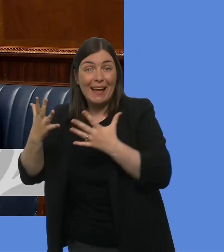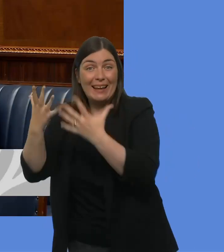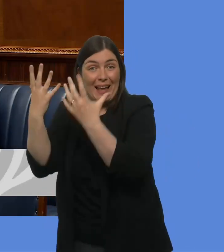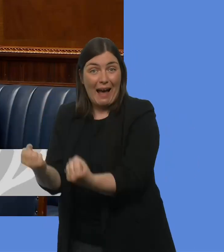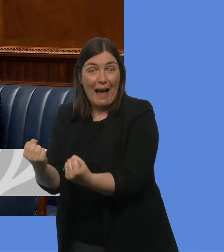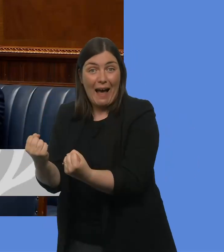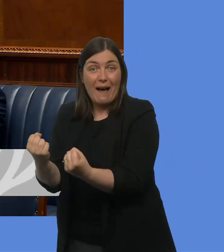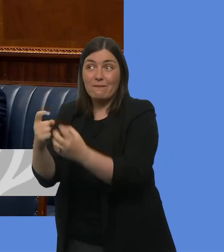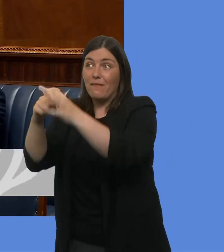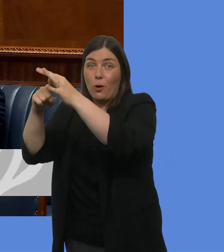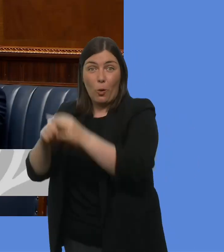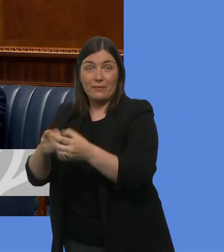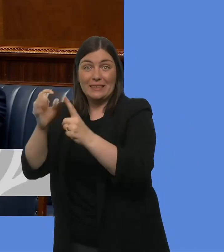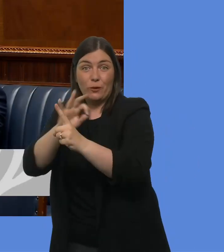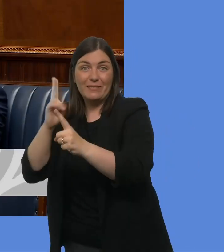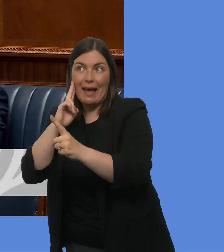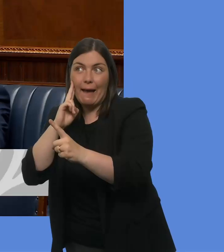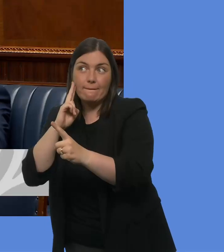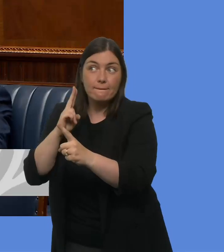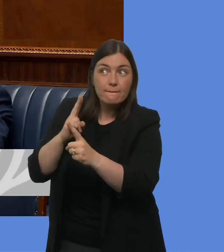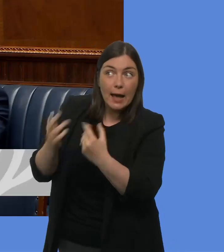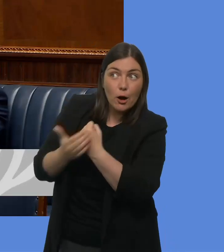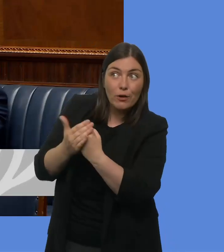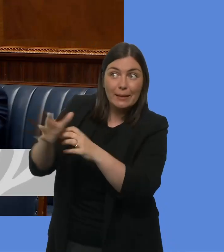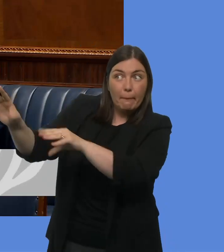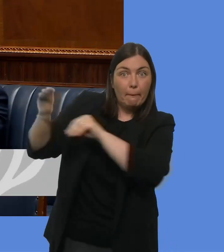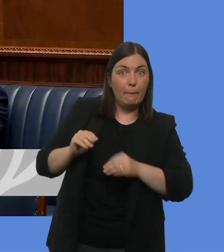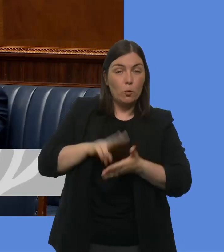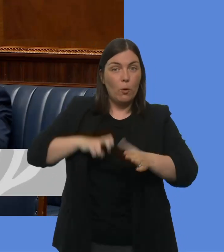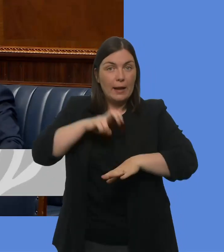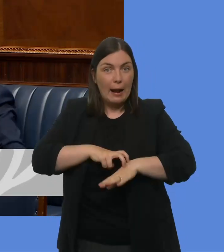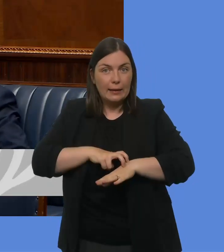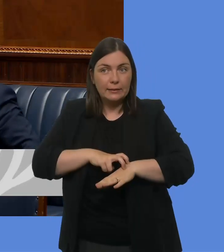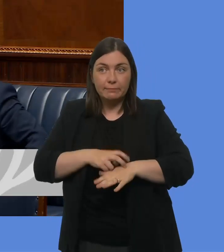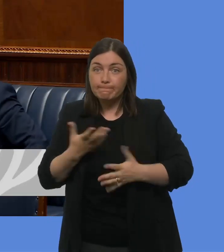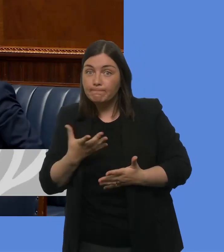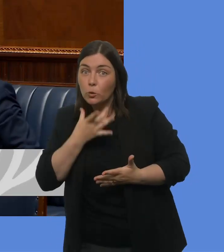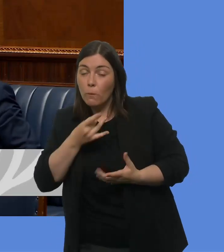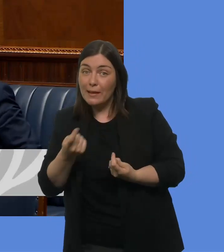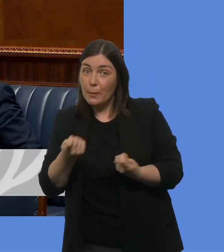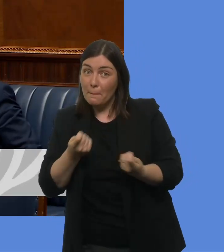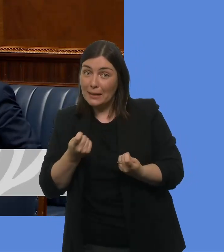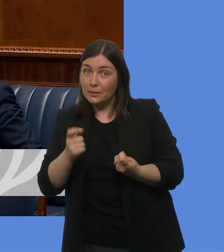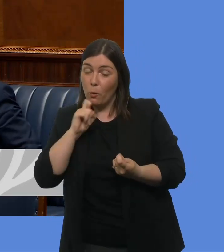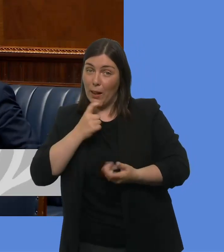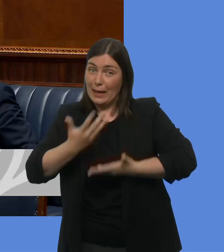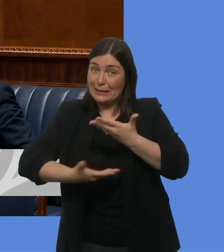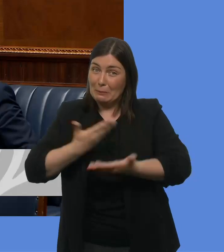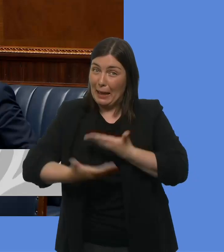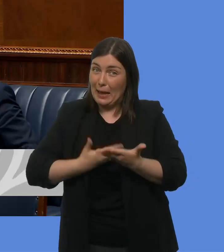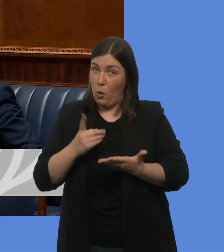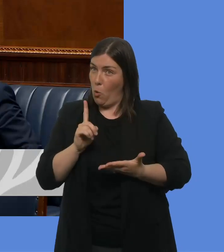planning by the department, and I would hope that the Minister in his remarks today will maybe outline what work is being specifically undertaken in that